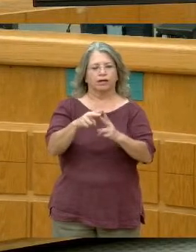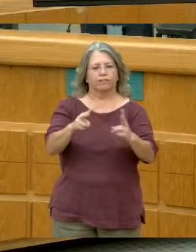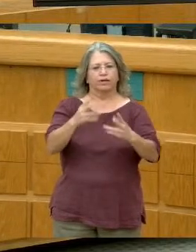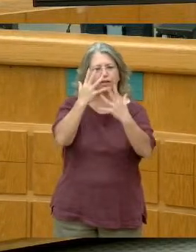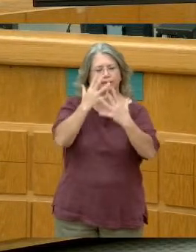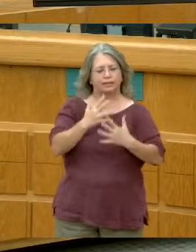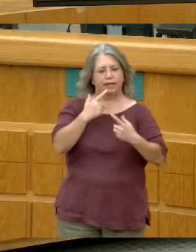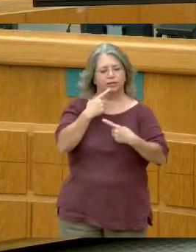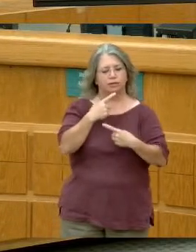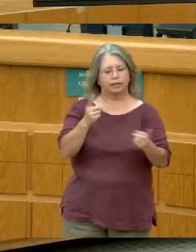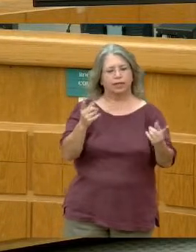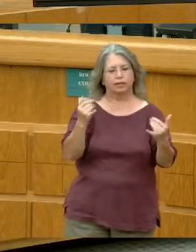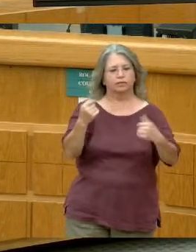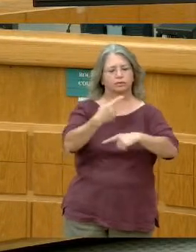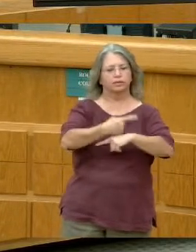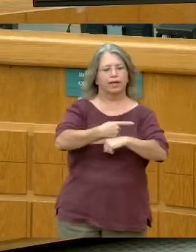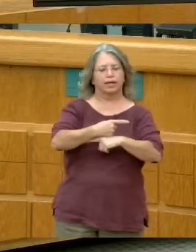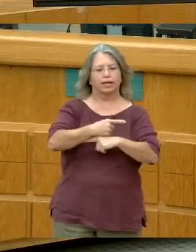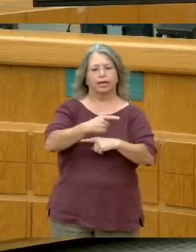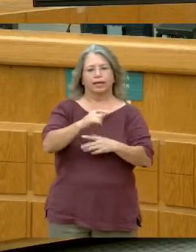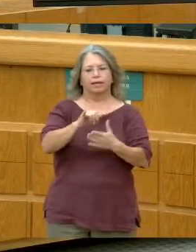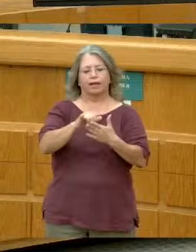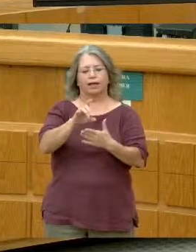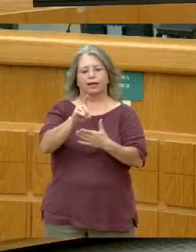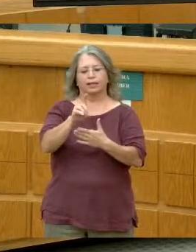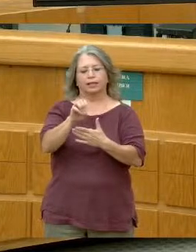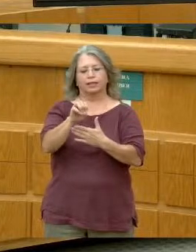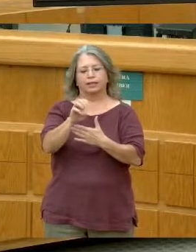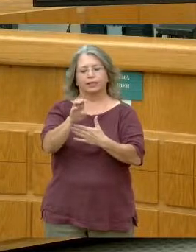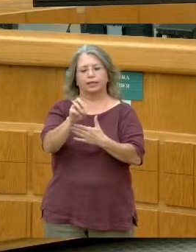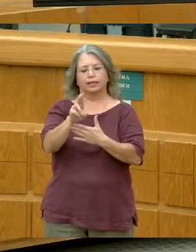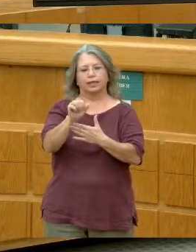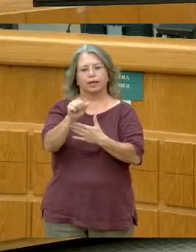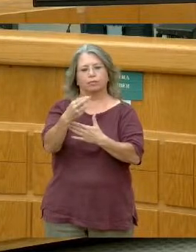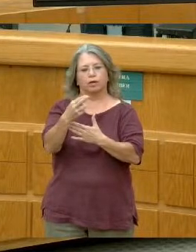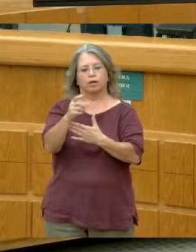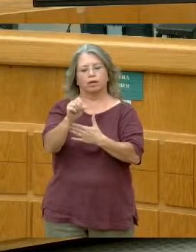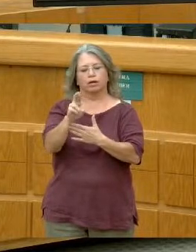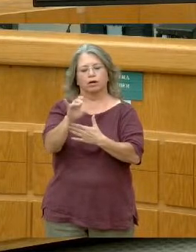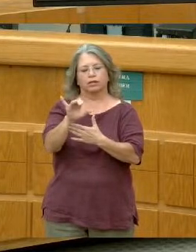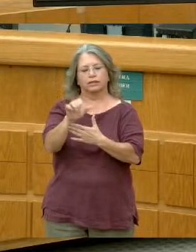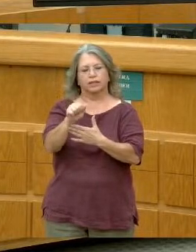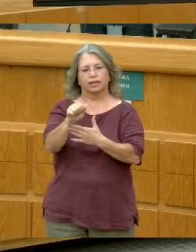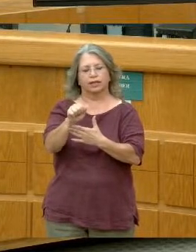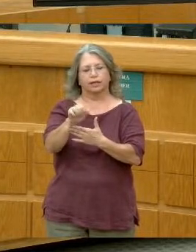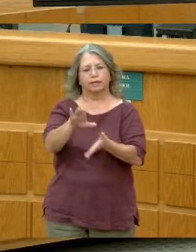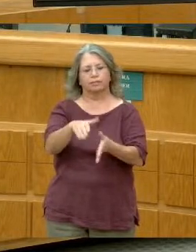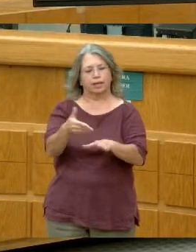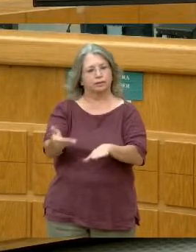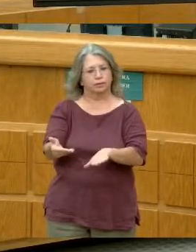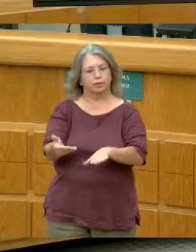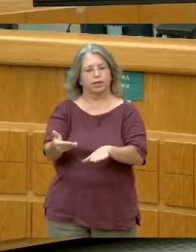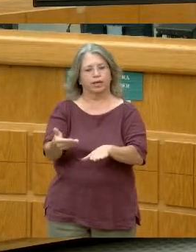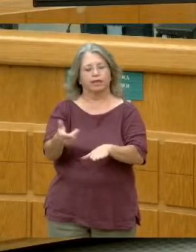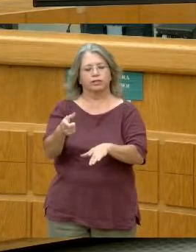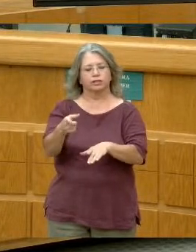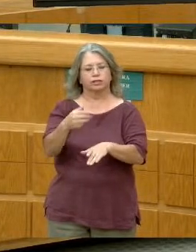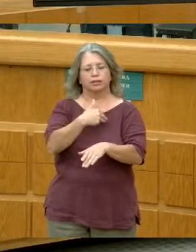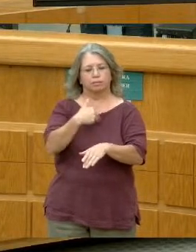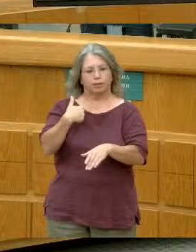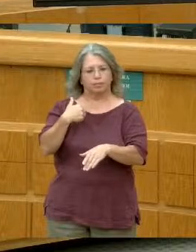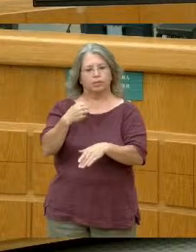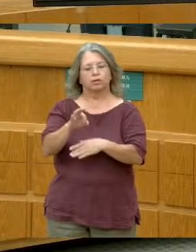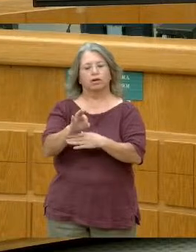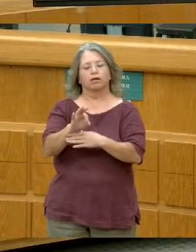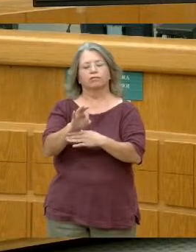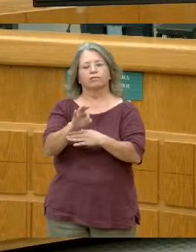the passing of Deborah Garcia. Deborah was a city employee, valued member of the Corpus Christi Police Department